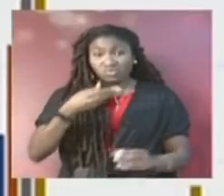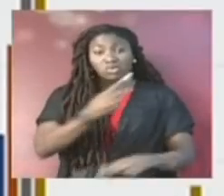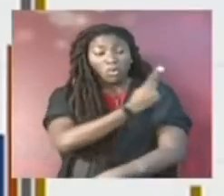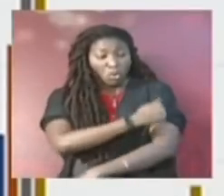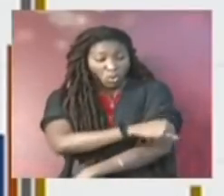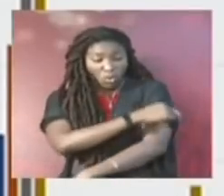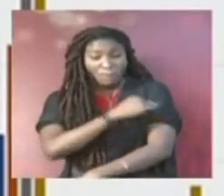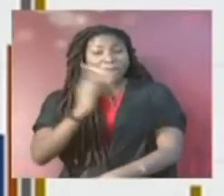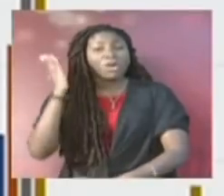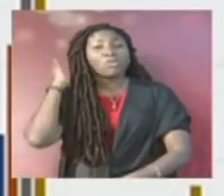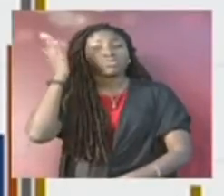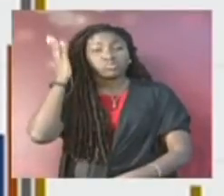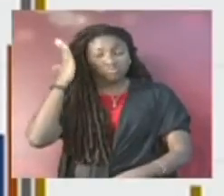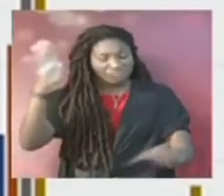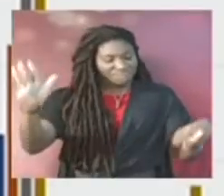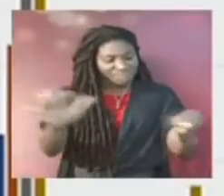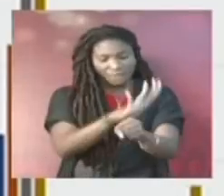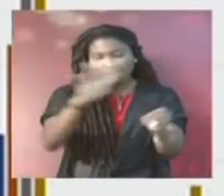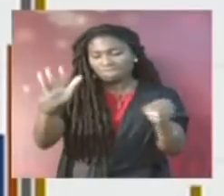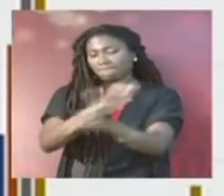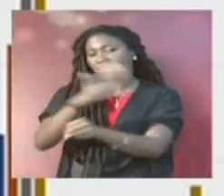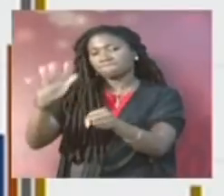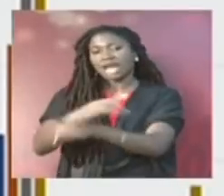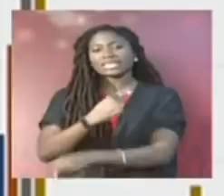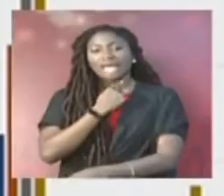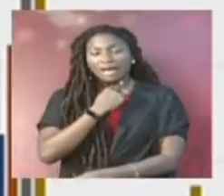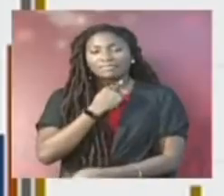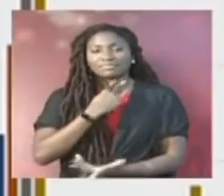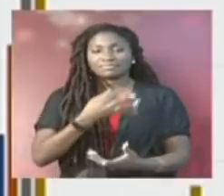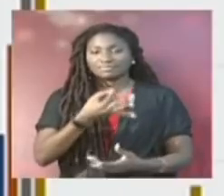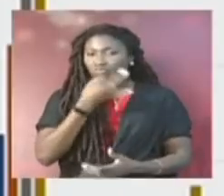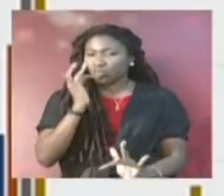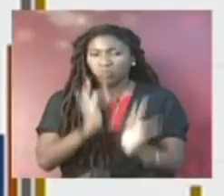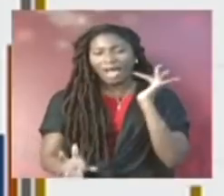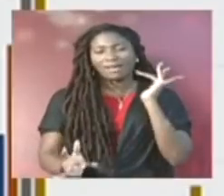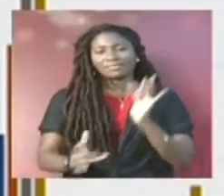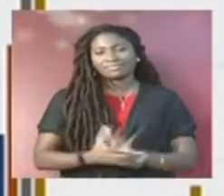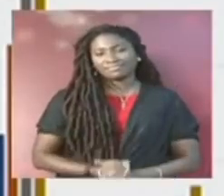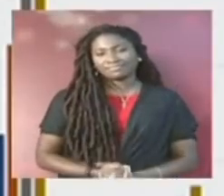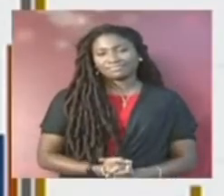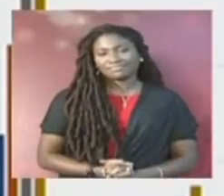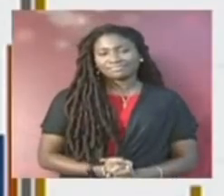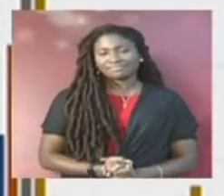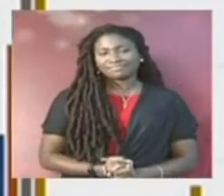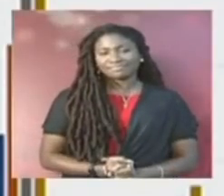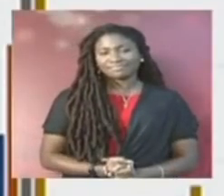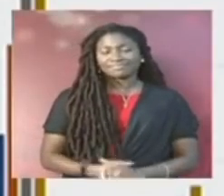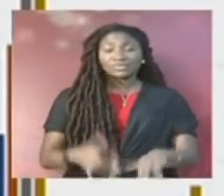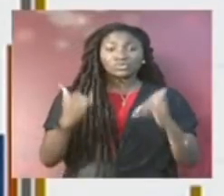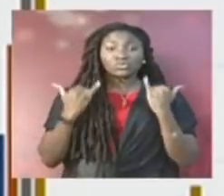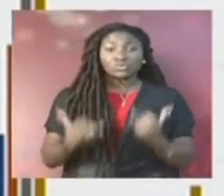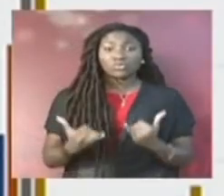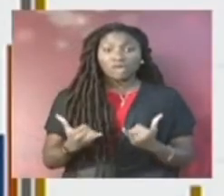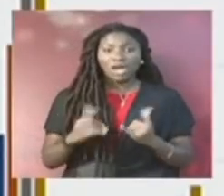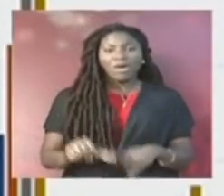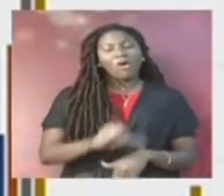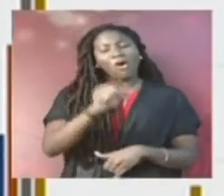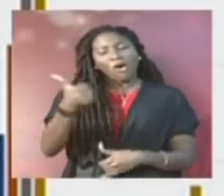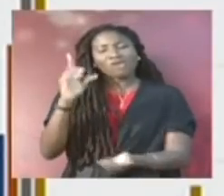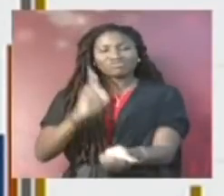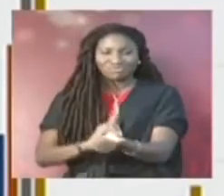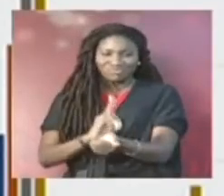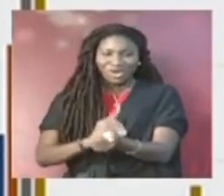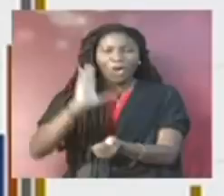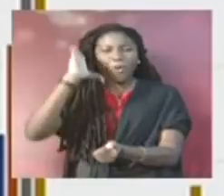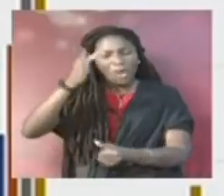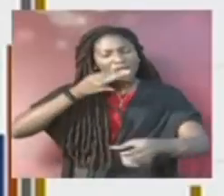health or parallel health system capacity in a short space of time. I'm going to turn you over to Dr. Richards, who's going to go in more